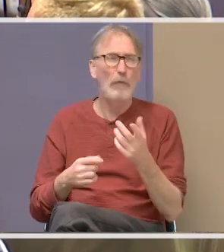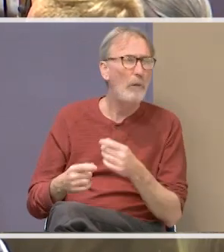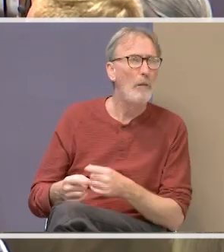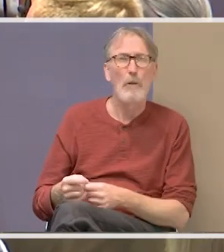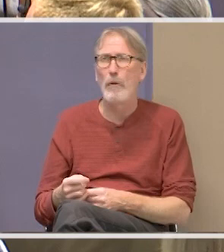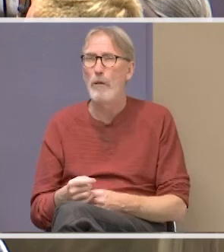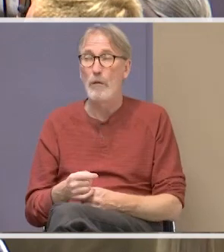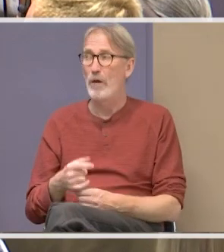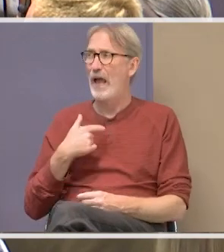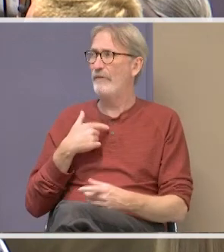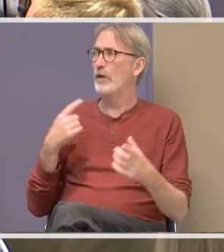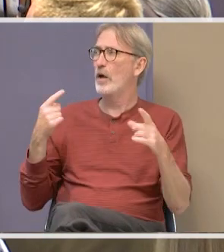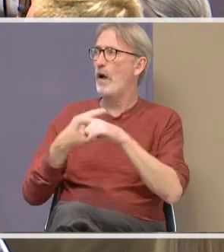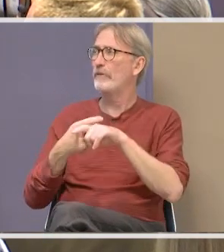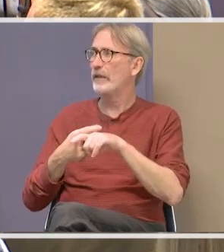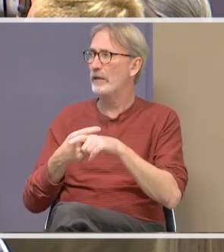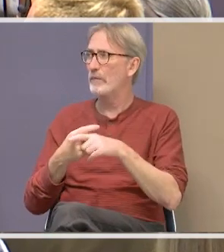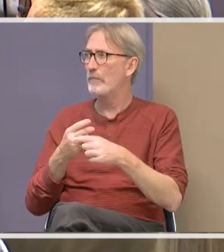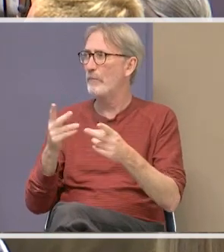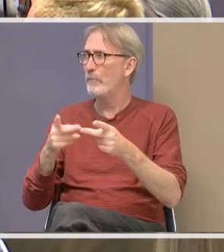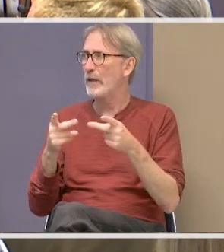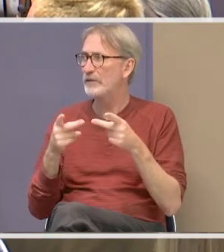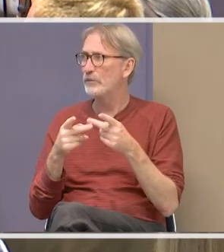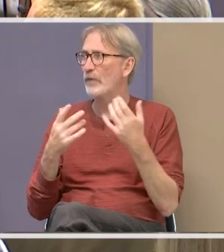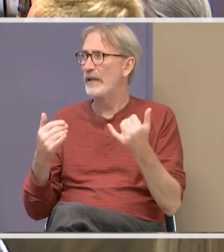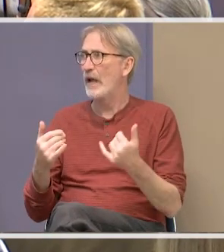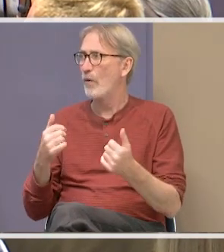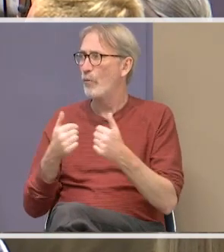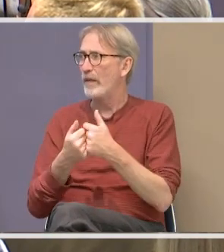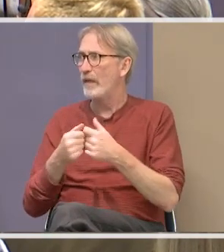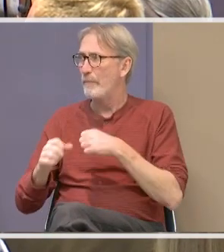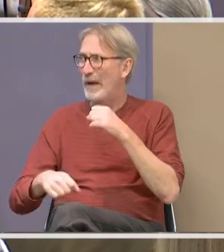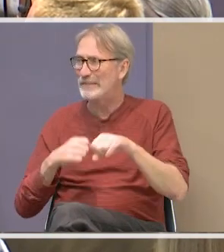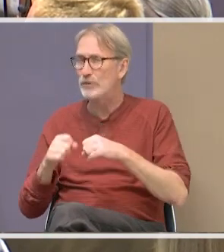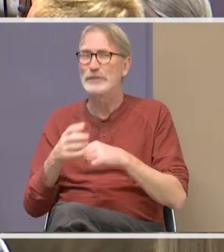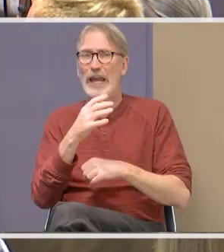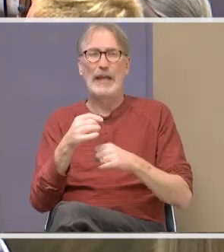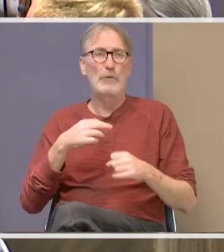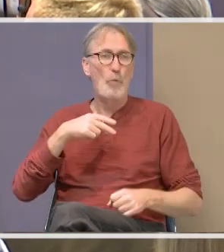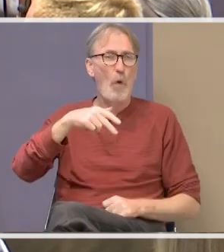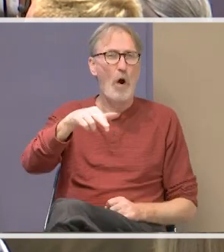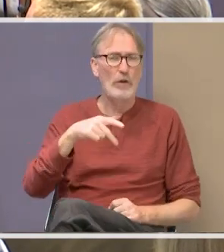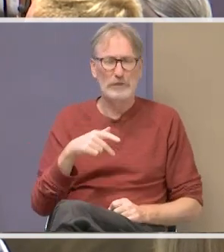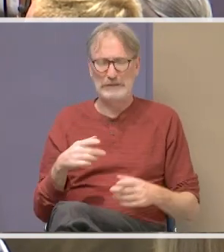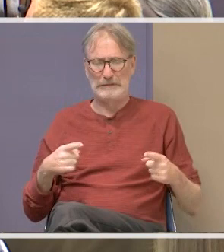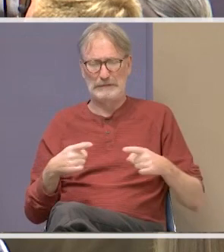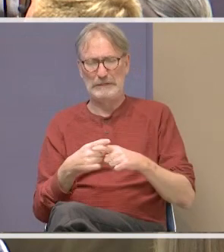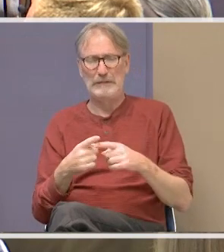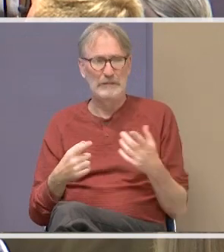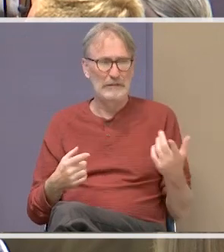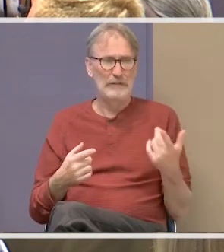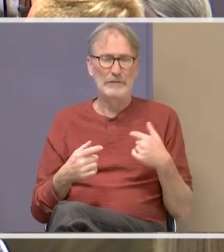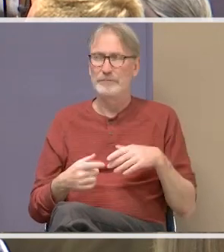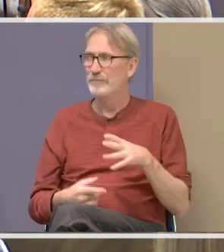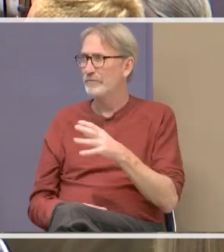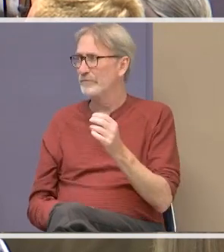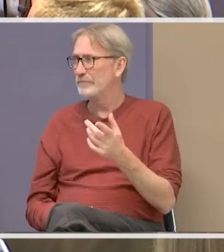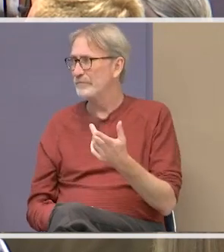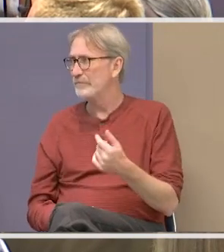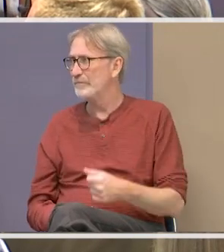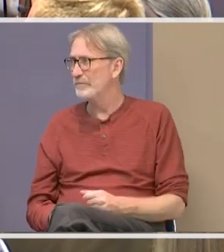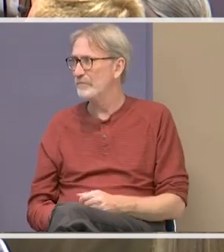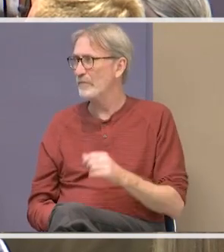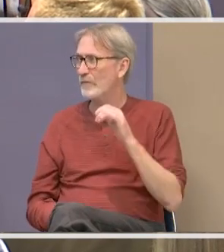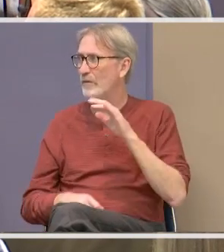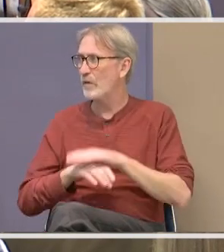there's some conflict points now with cyclists and pedestrians. It's a little odd being a vehicle on